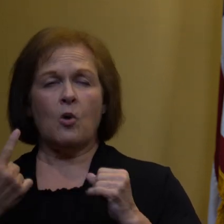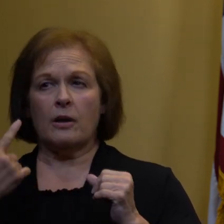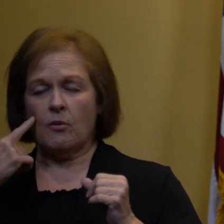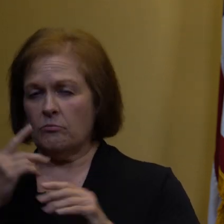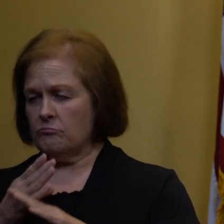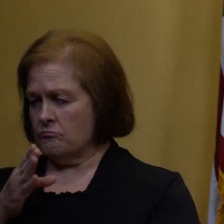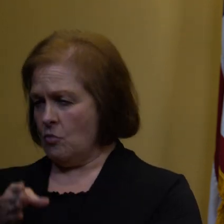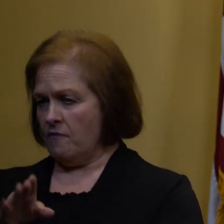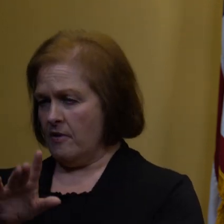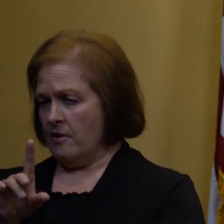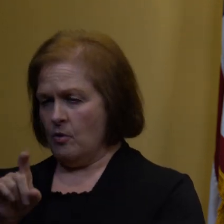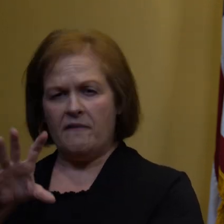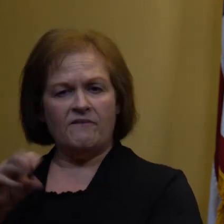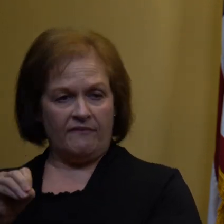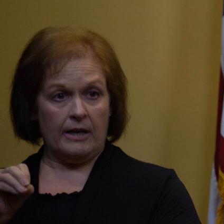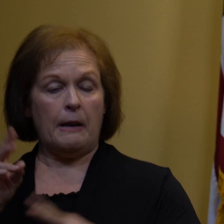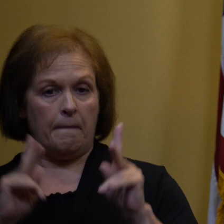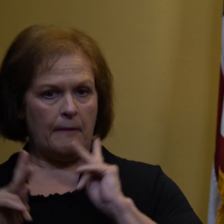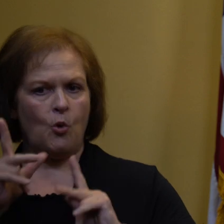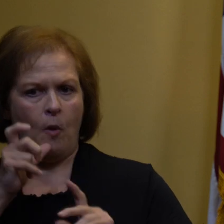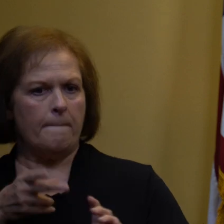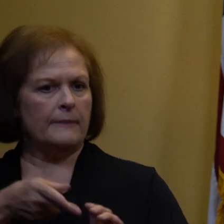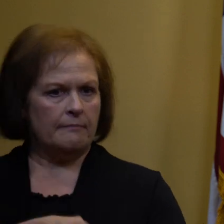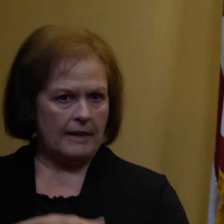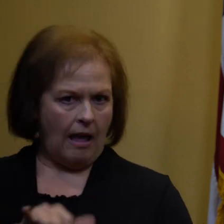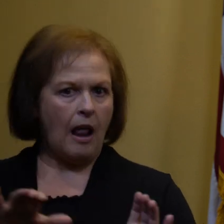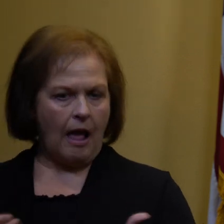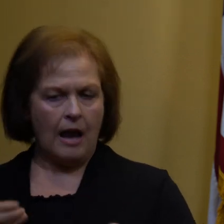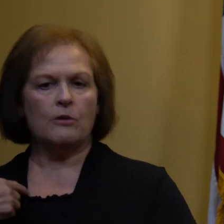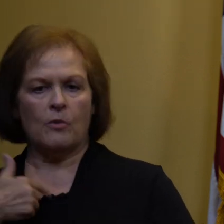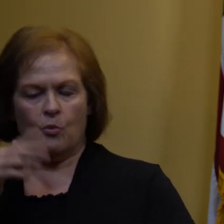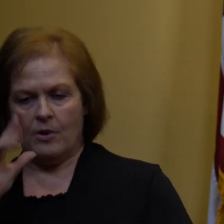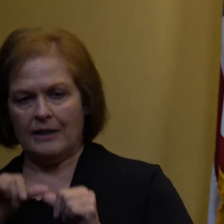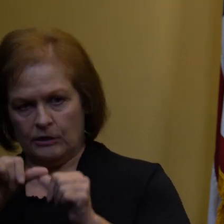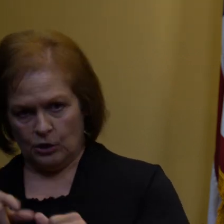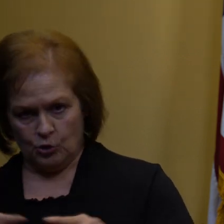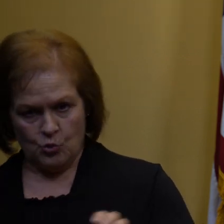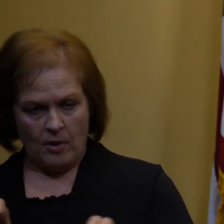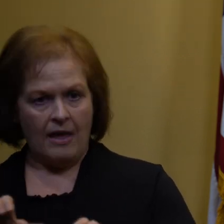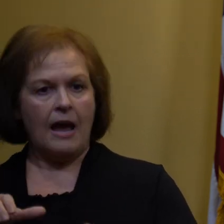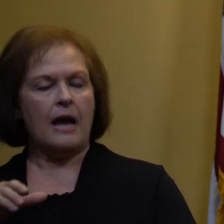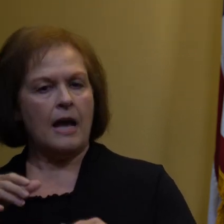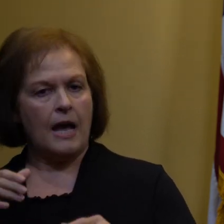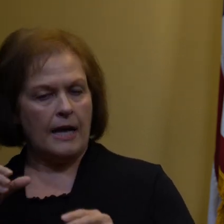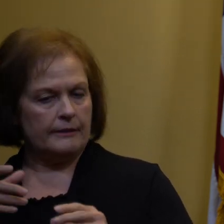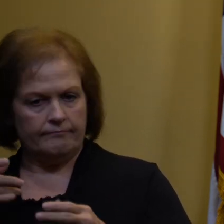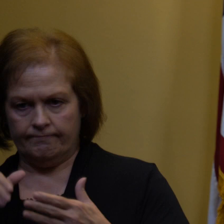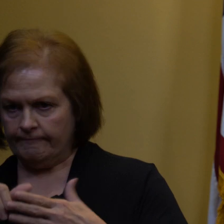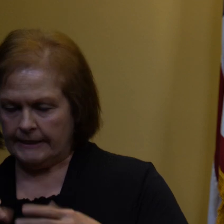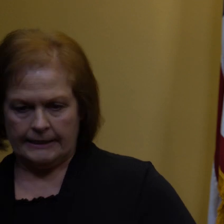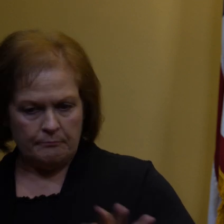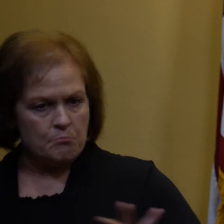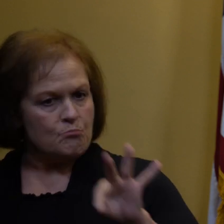over 150 residents participate. So this is something that we will continue to do. Driving education, it